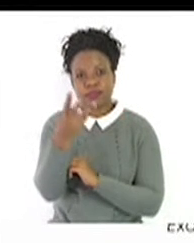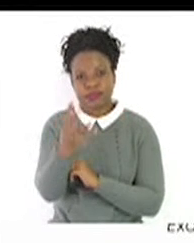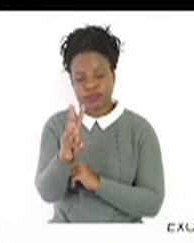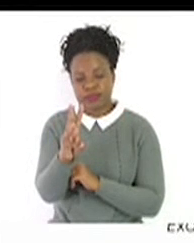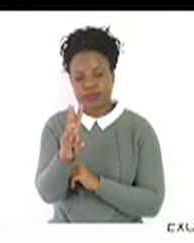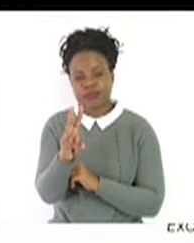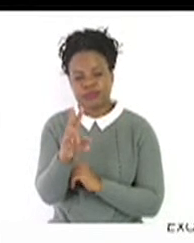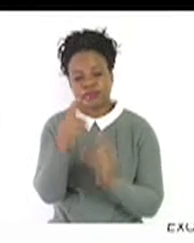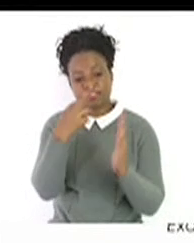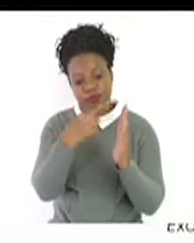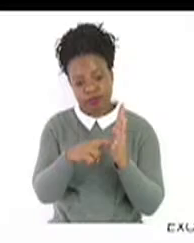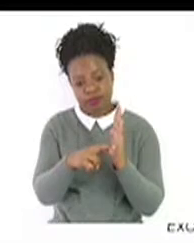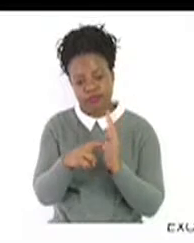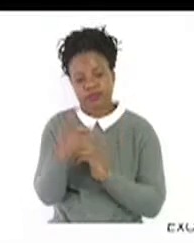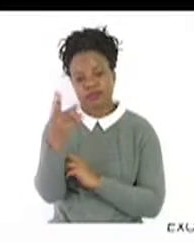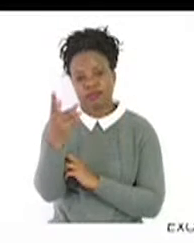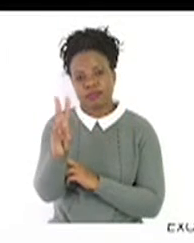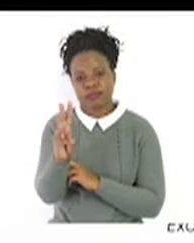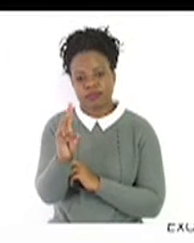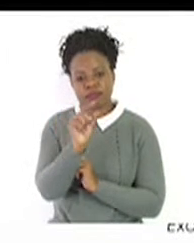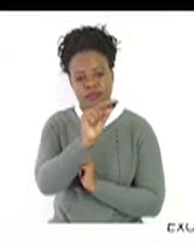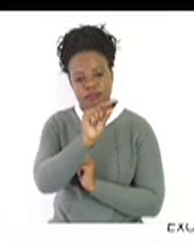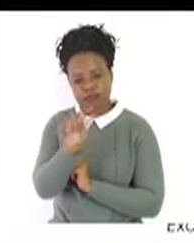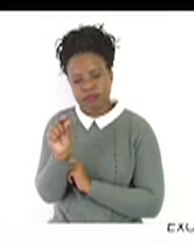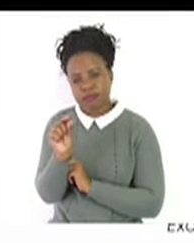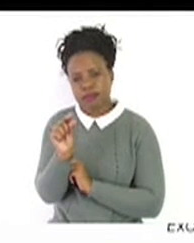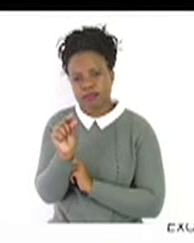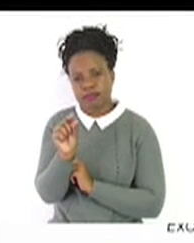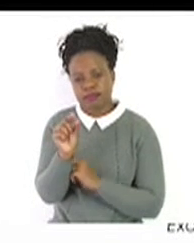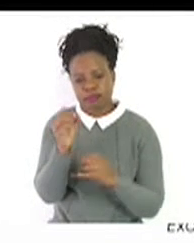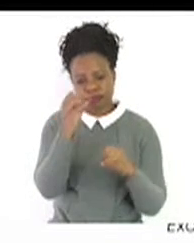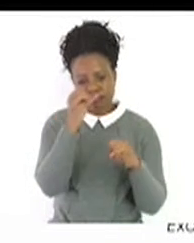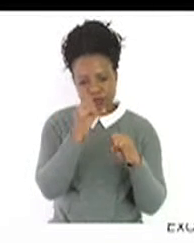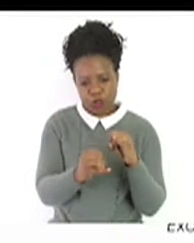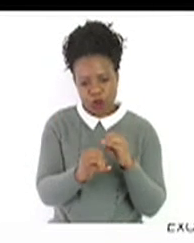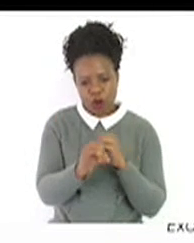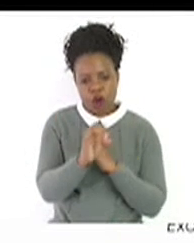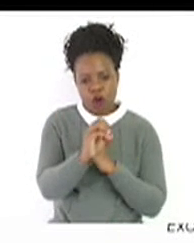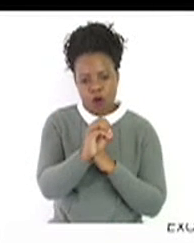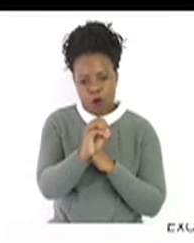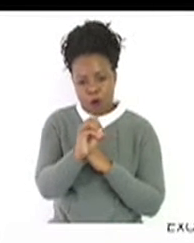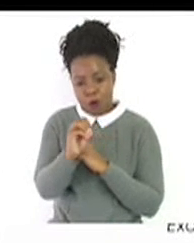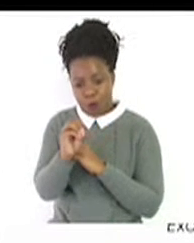Rule number 6. If a word ends in